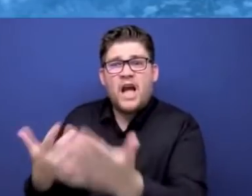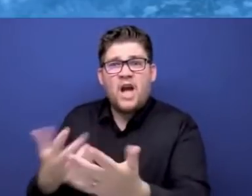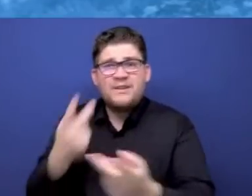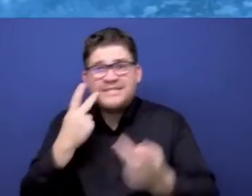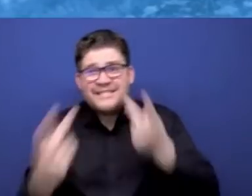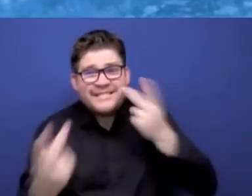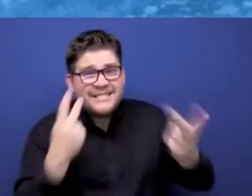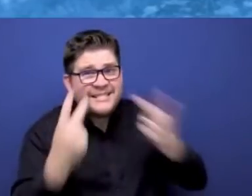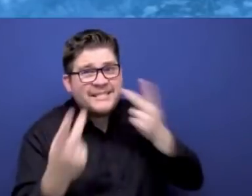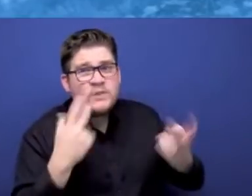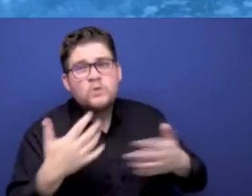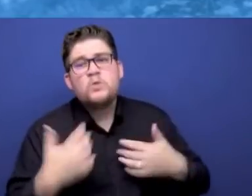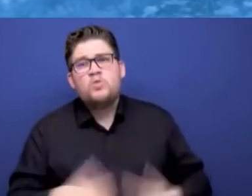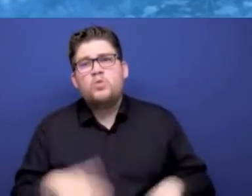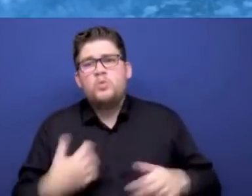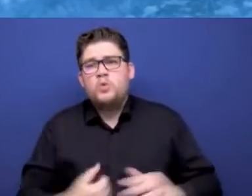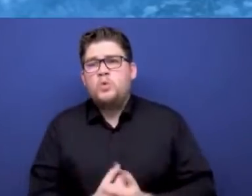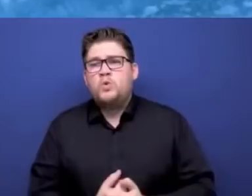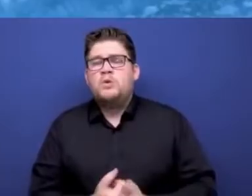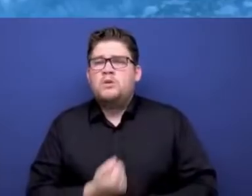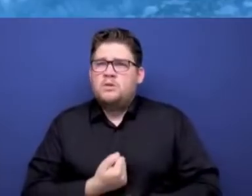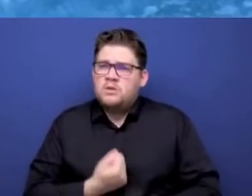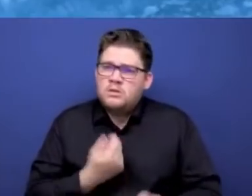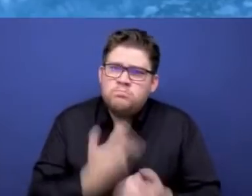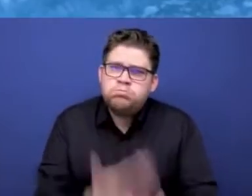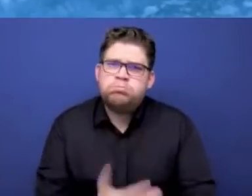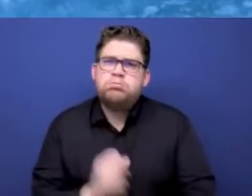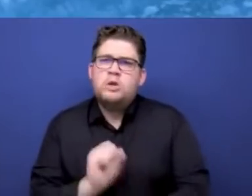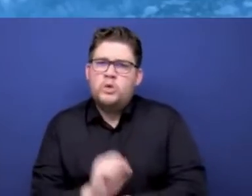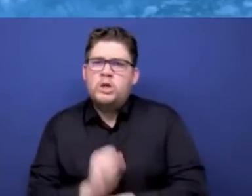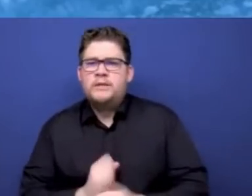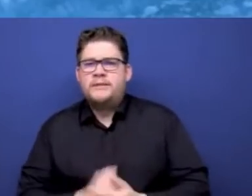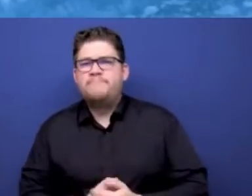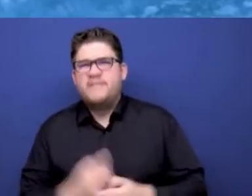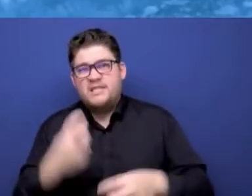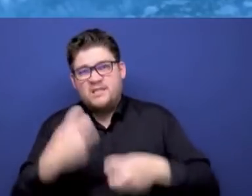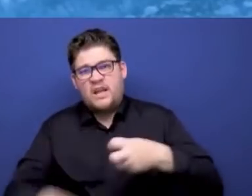off to them. They do an incredible job in very difficult conditions.